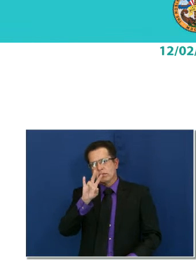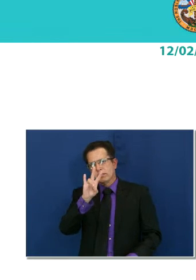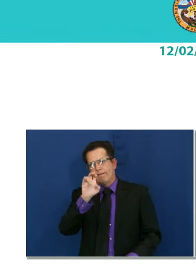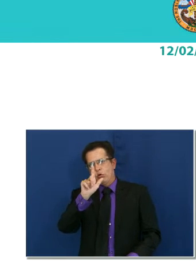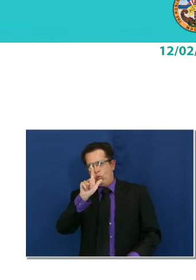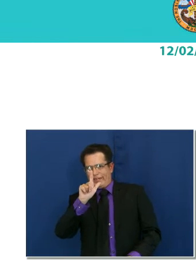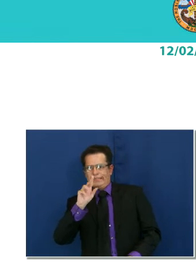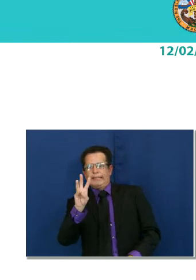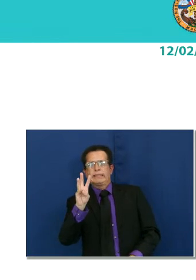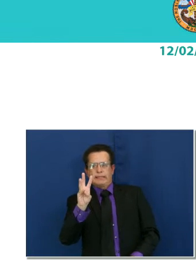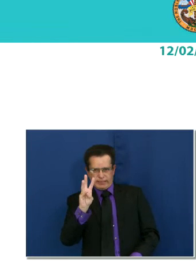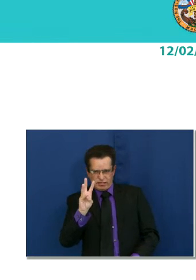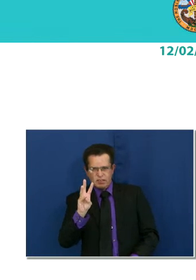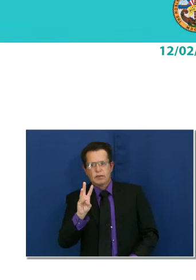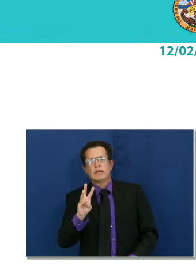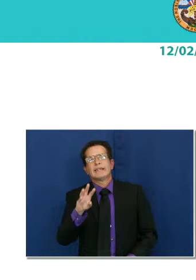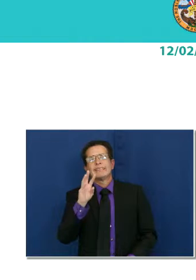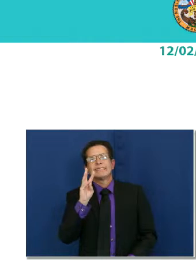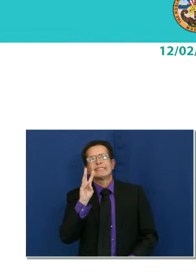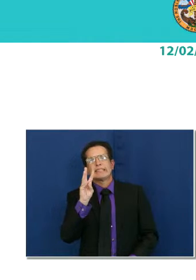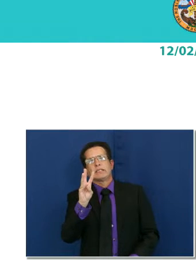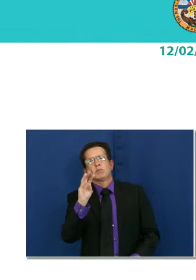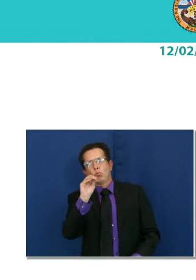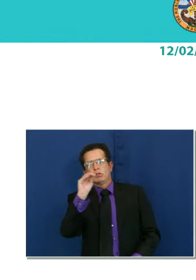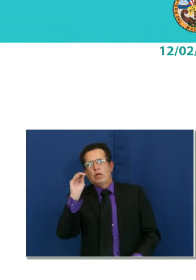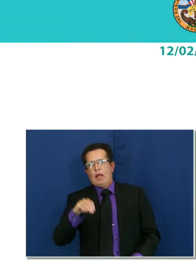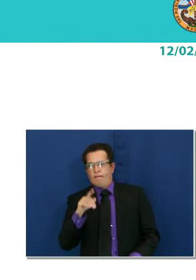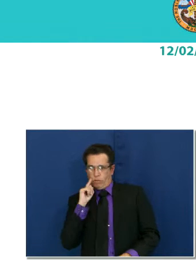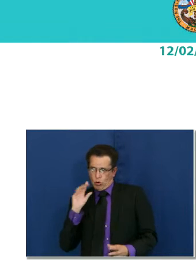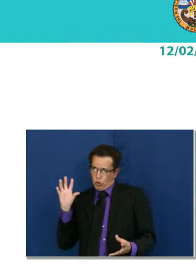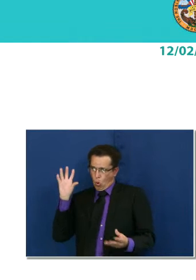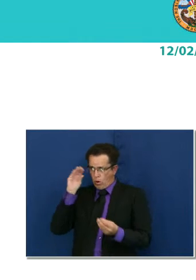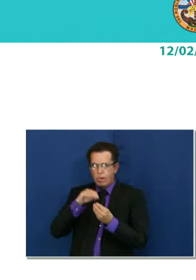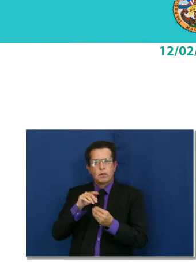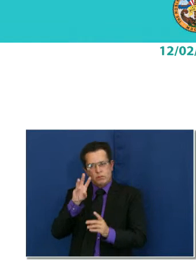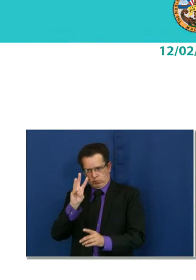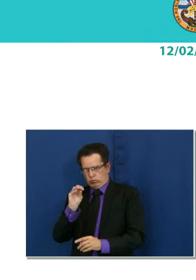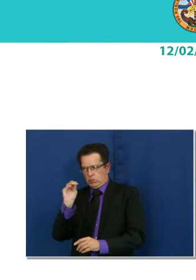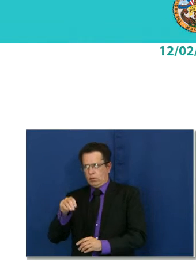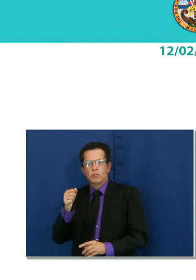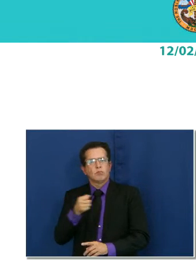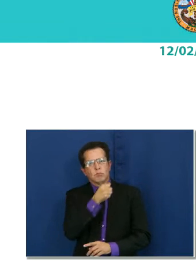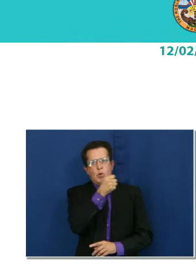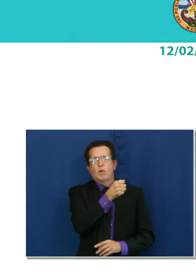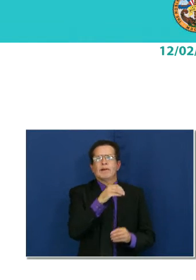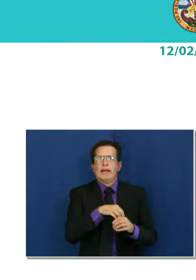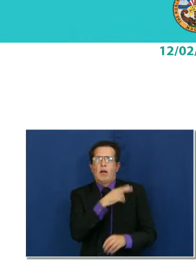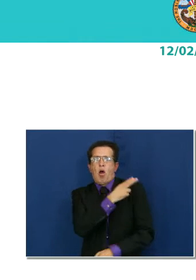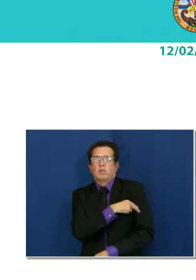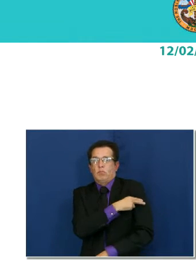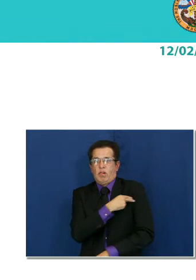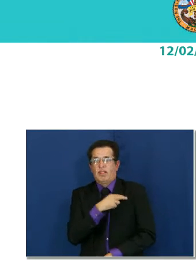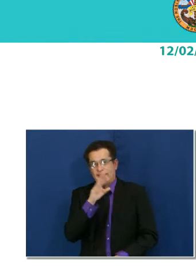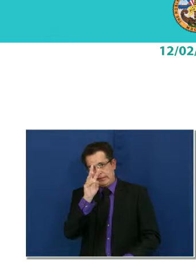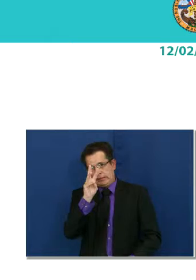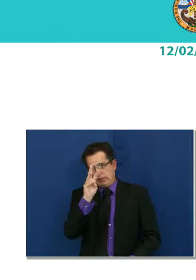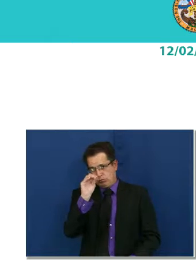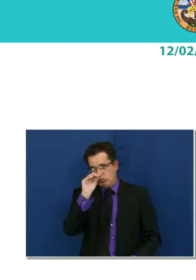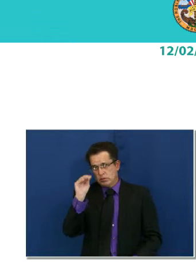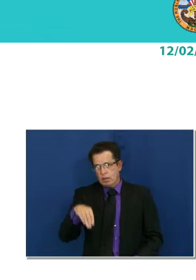4,726, or 6% of the total number of cases have been hospitalized. And